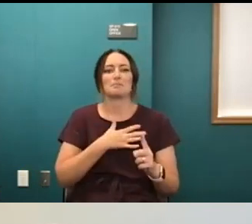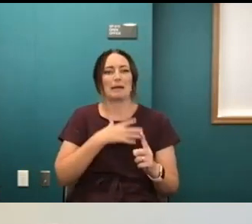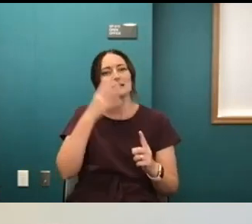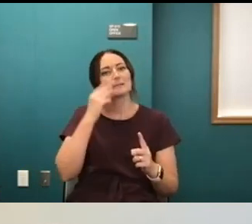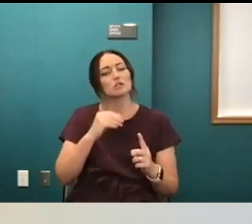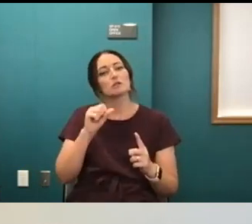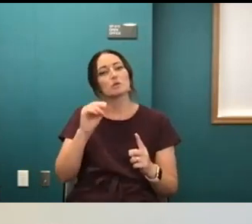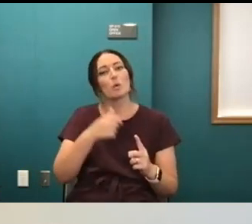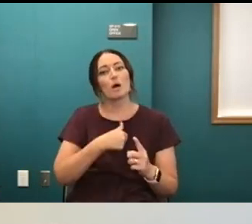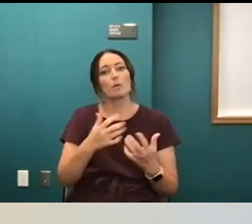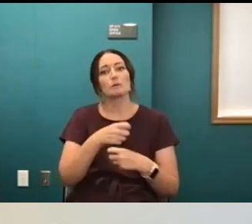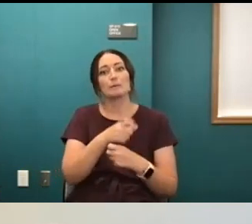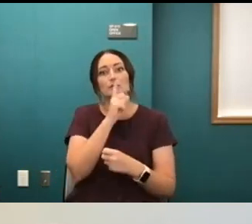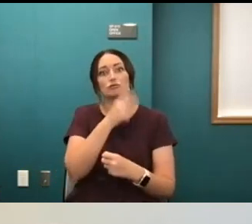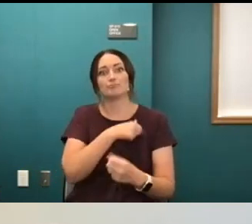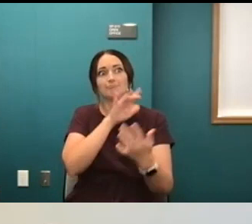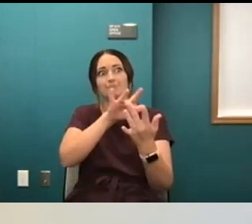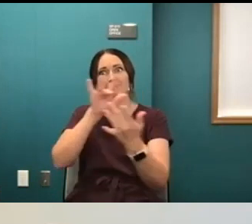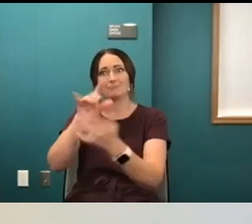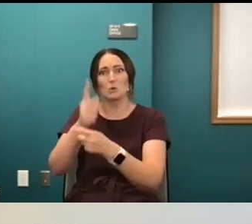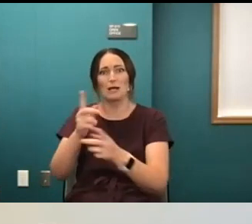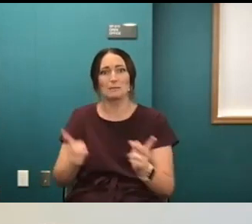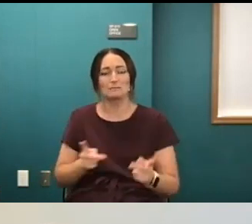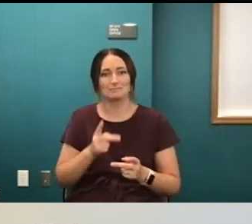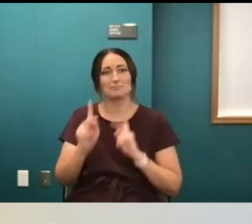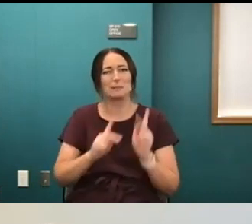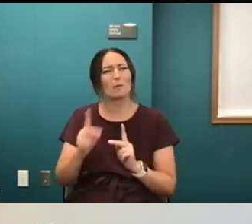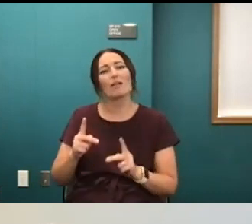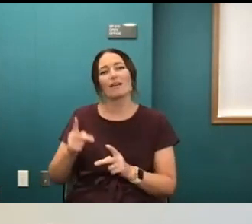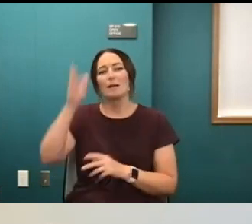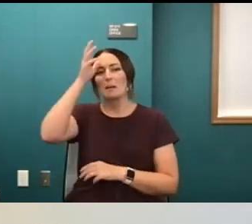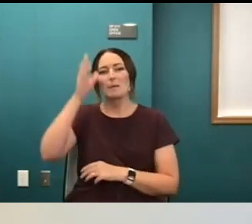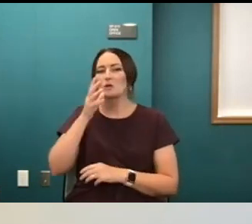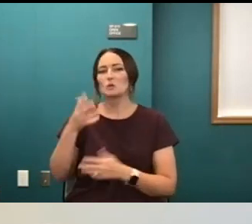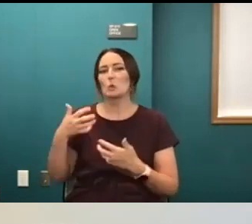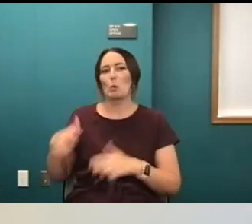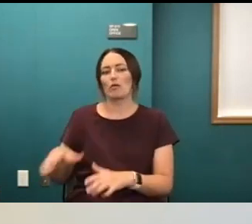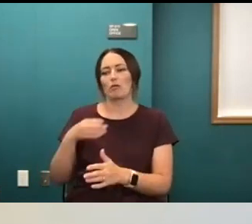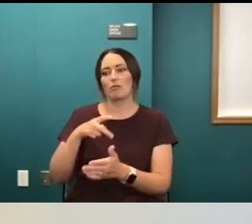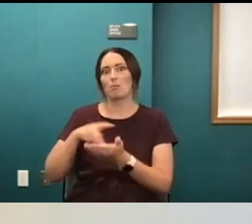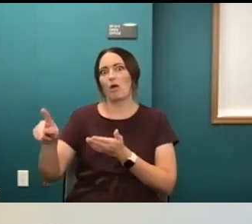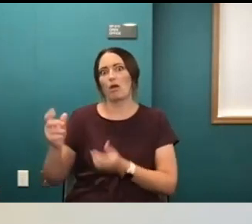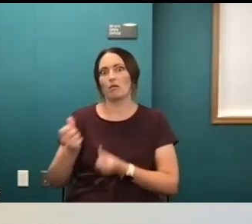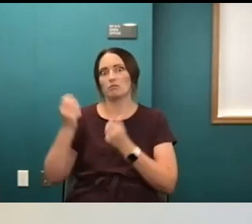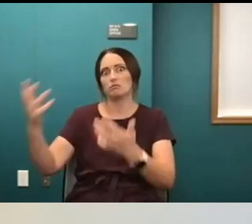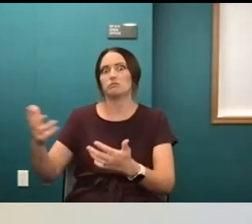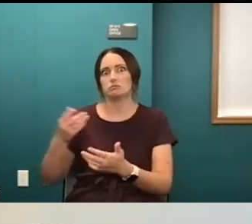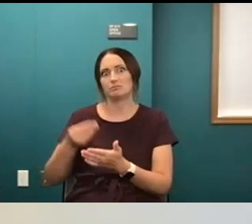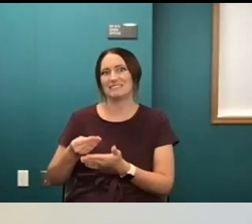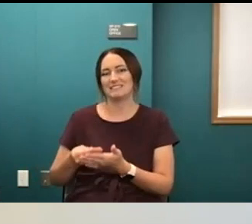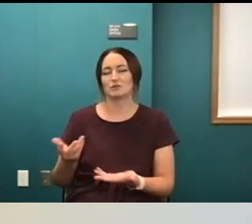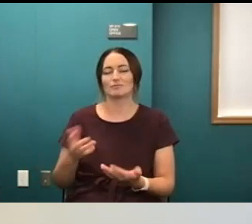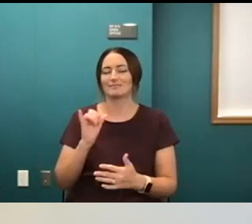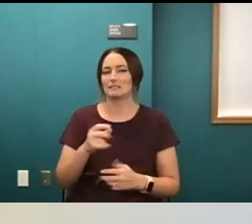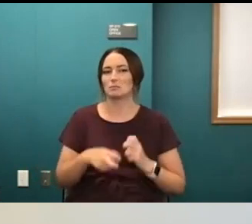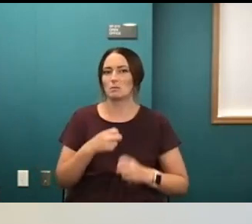just want to make sure that I'm contacting the right people. The parents don't want to really spend much money on this, which is where we fall into a lot of the issues. So